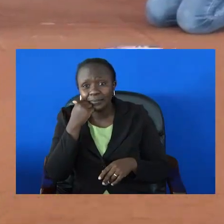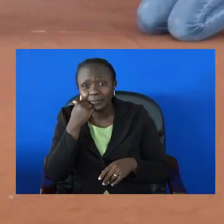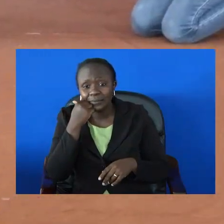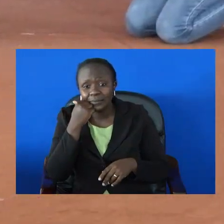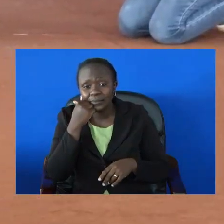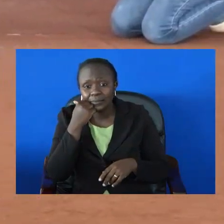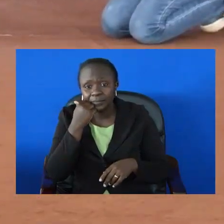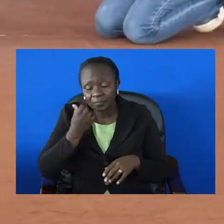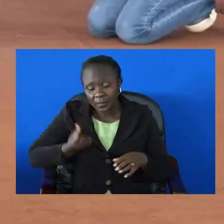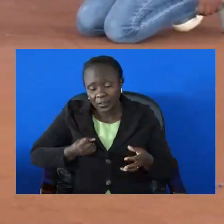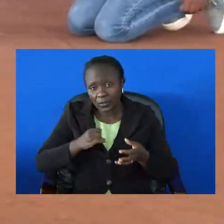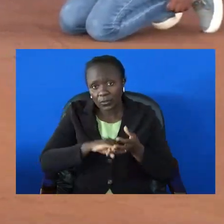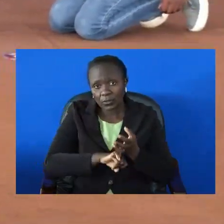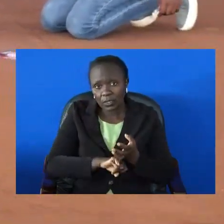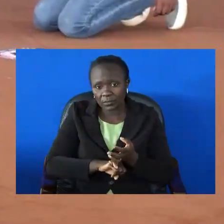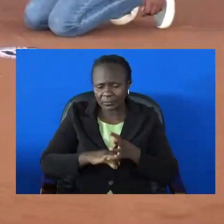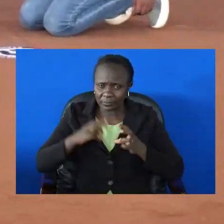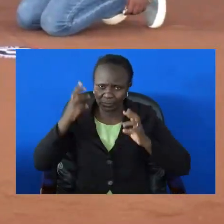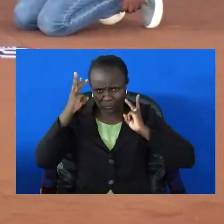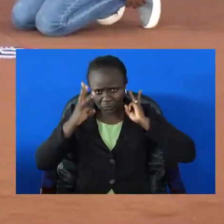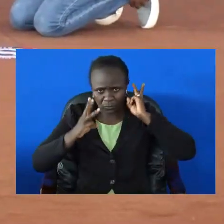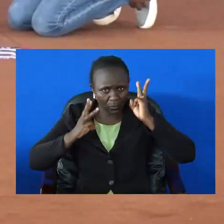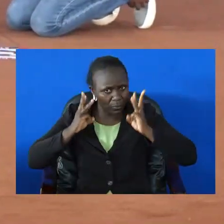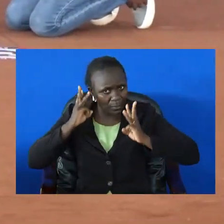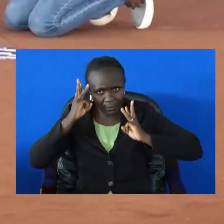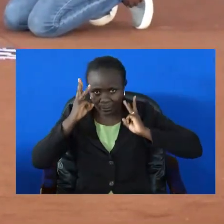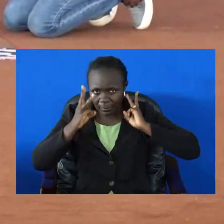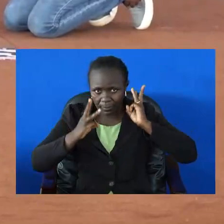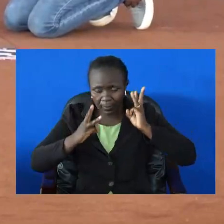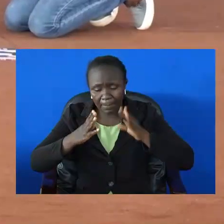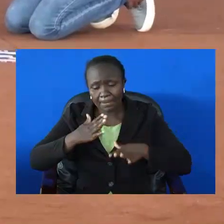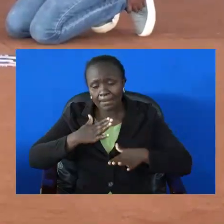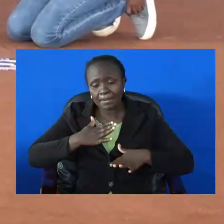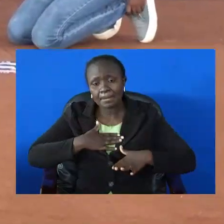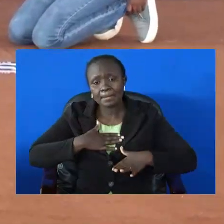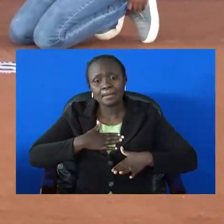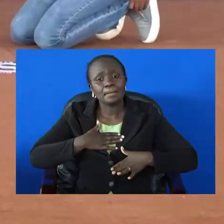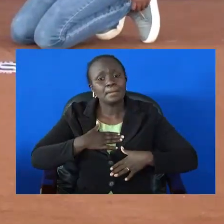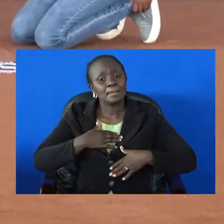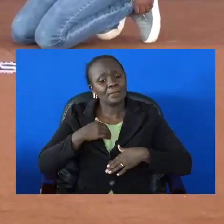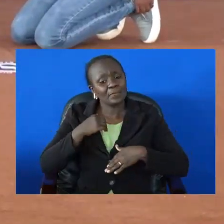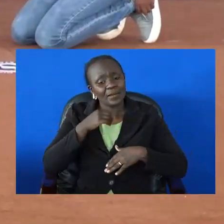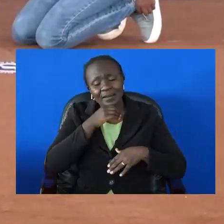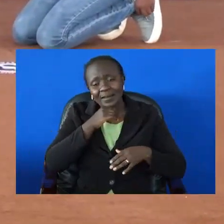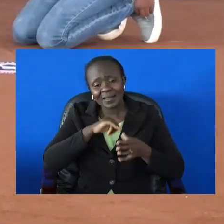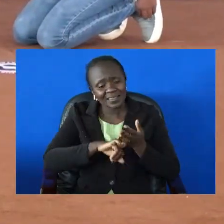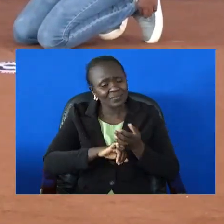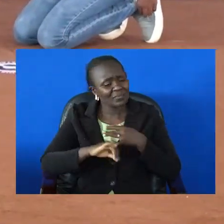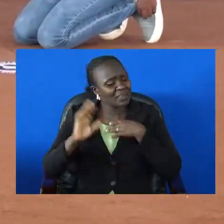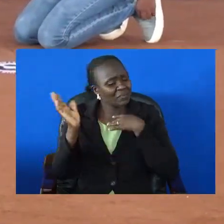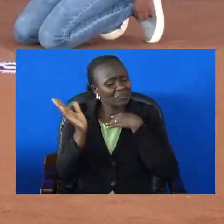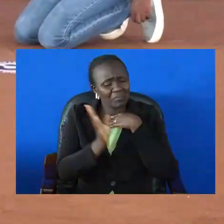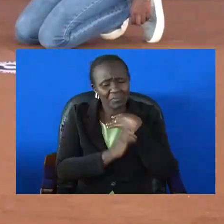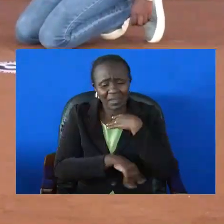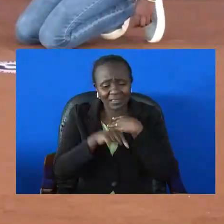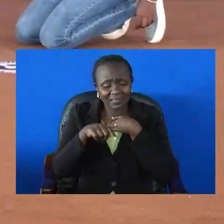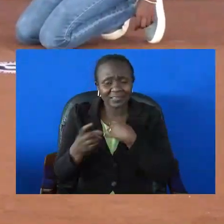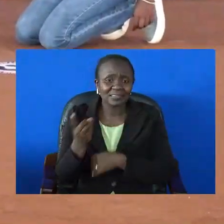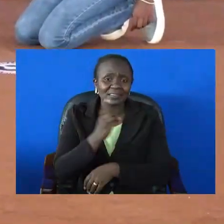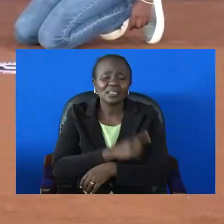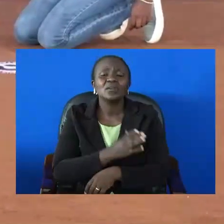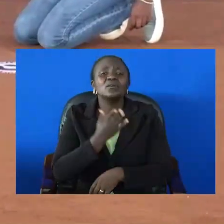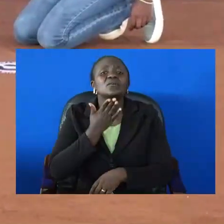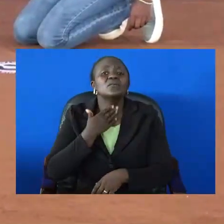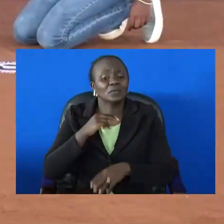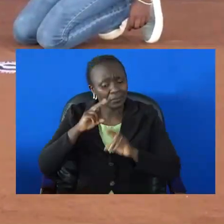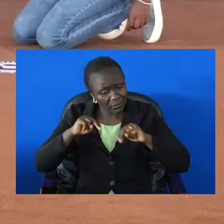His wife, of course, was very worried. My dear husband, you look worse than yesterday. We really need to